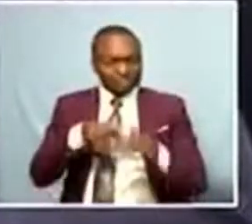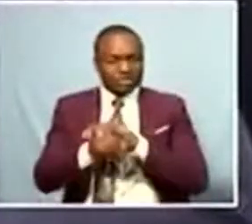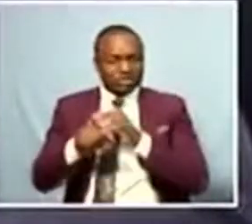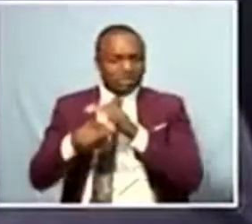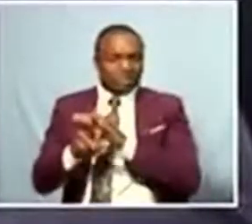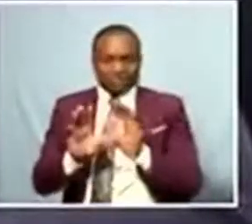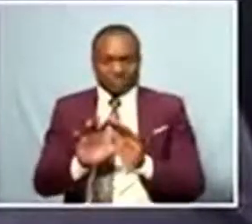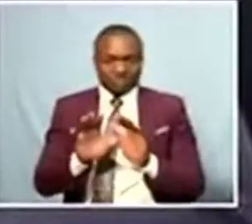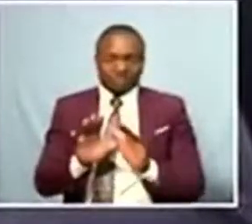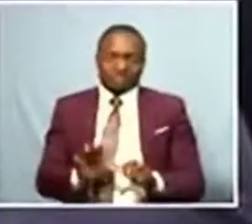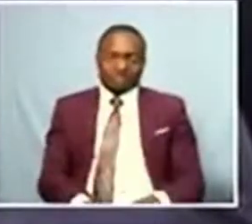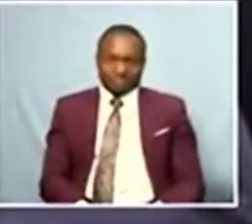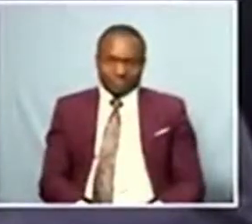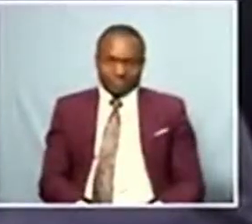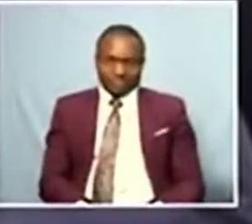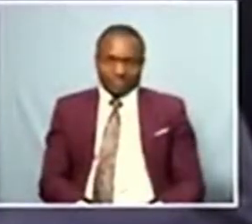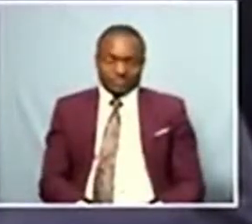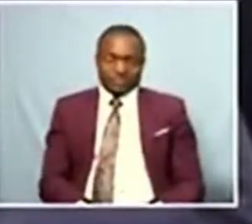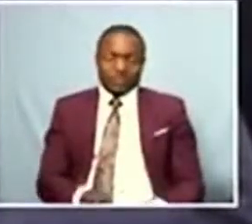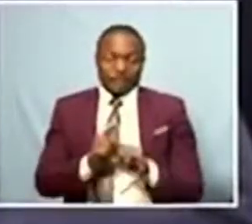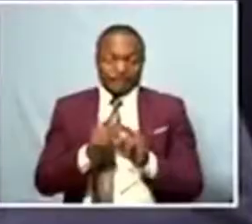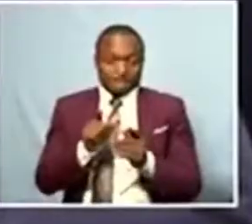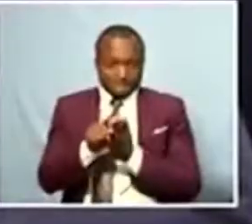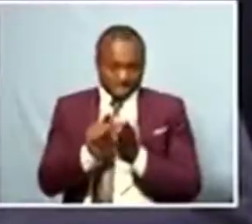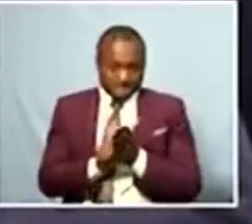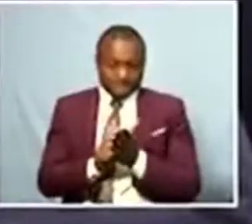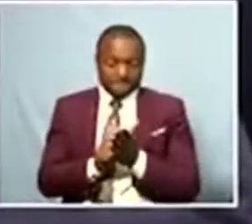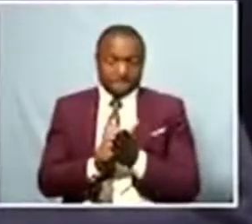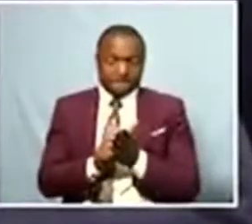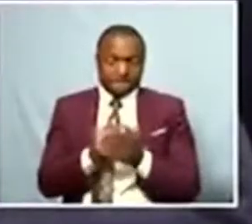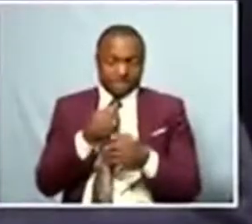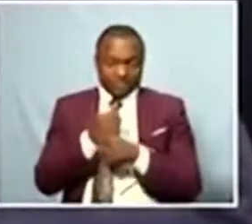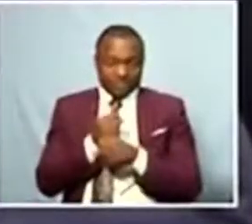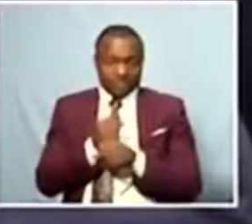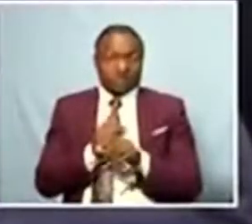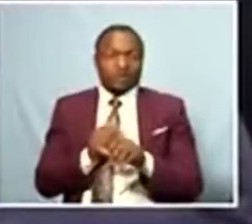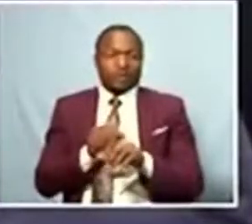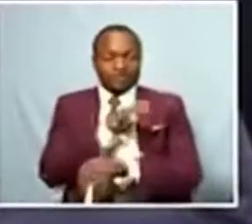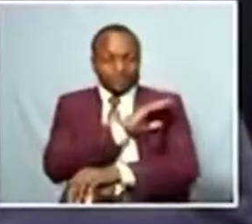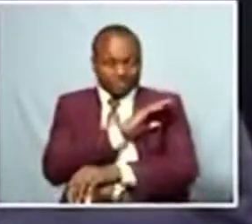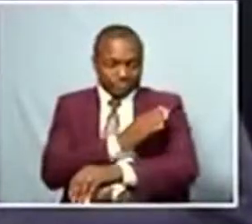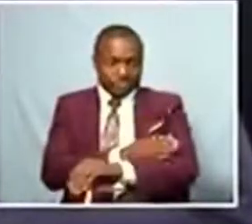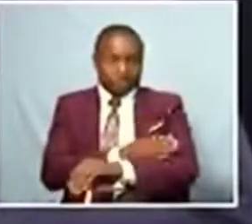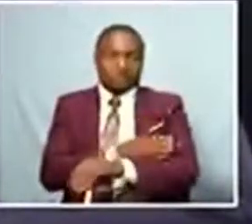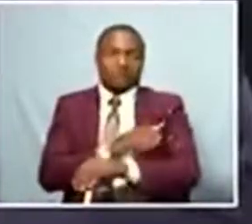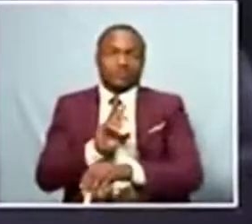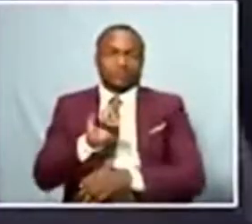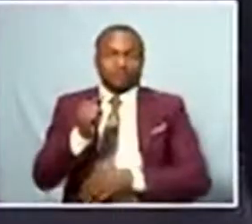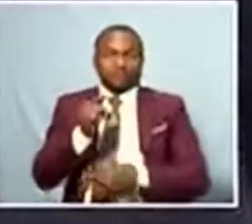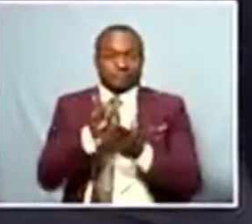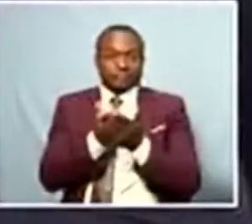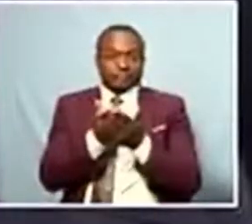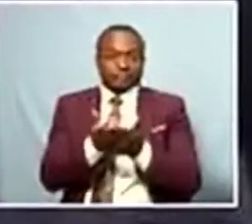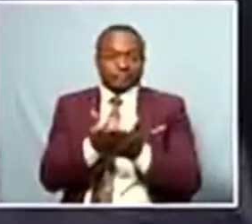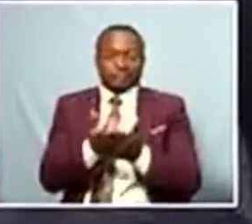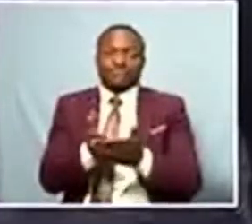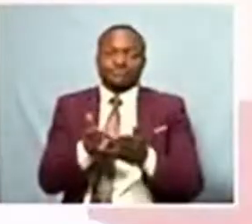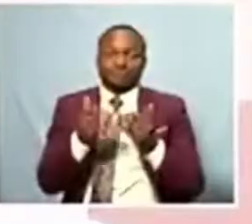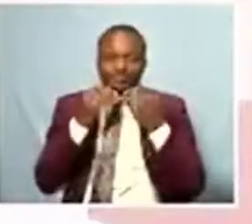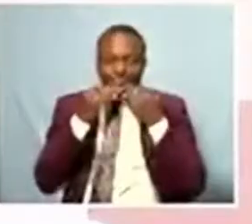has been couched, Chair, is on the discretion of the DG. Chair, I submit. Thanks so much, PS.